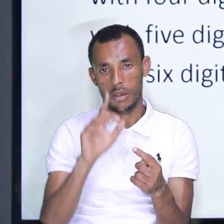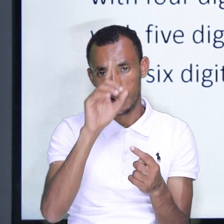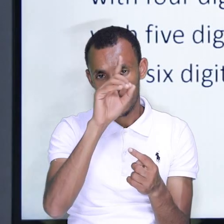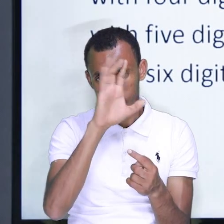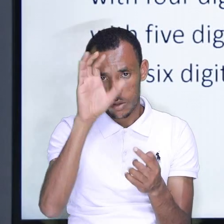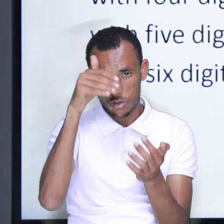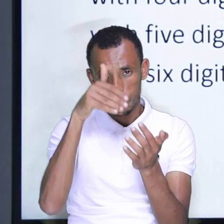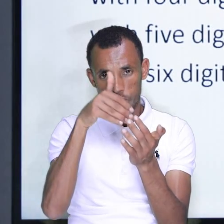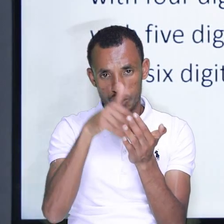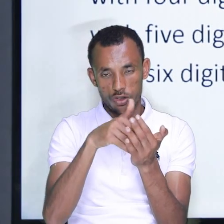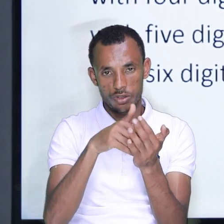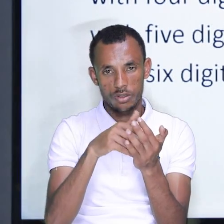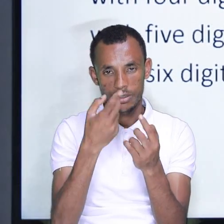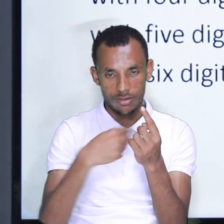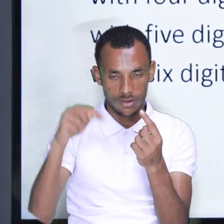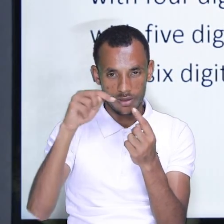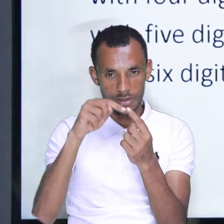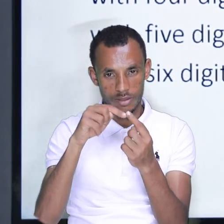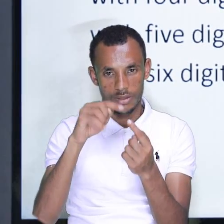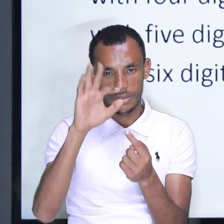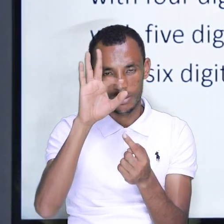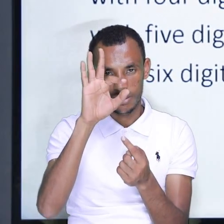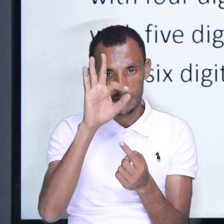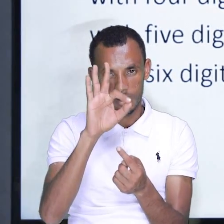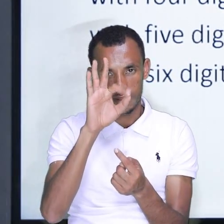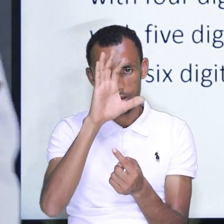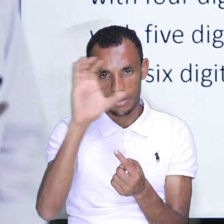100,000 up to